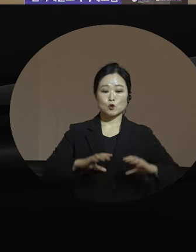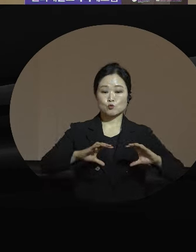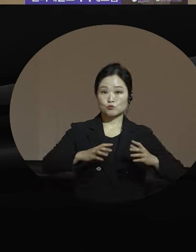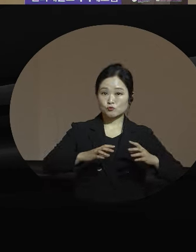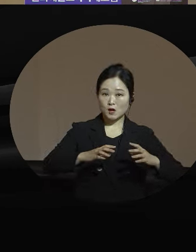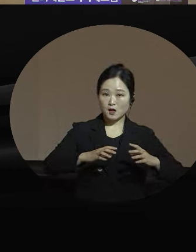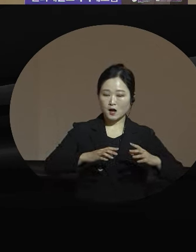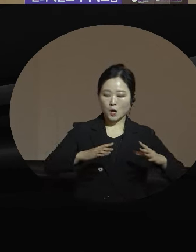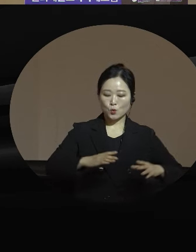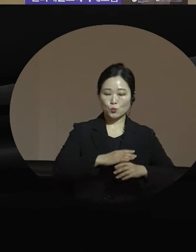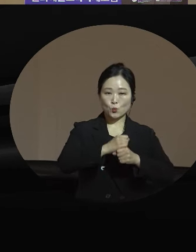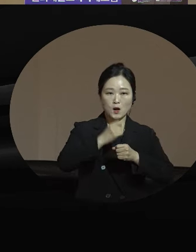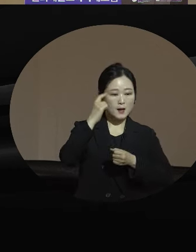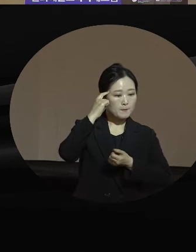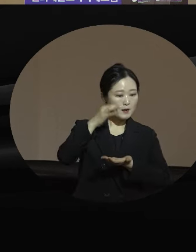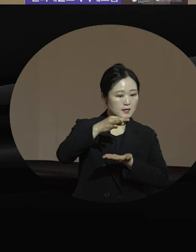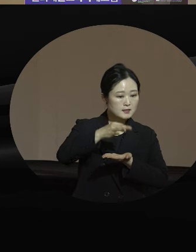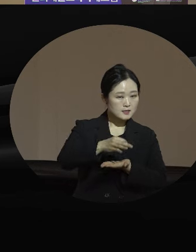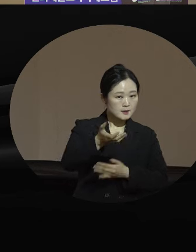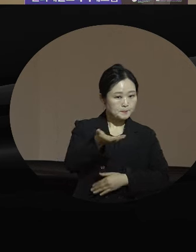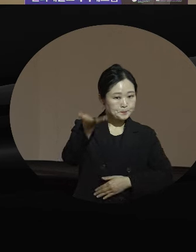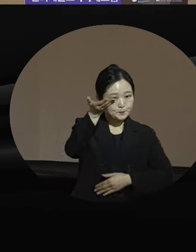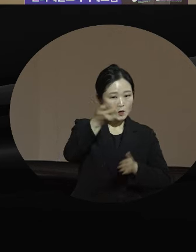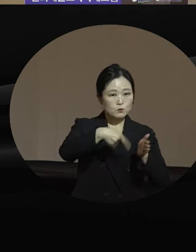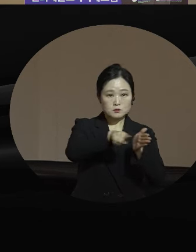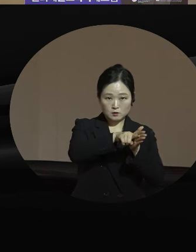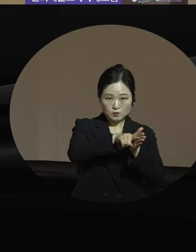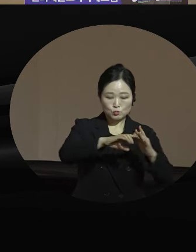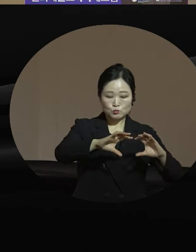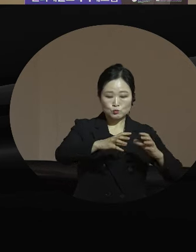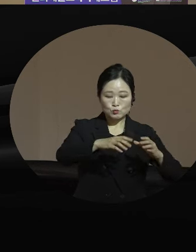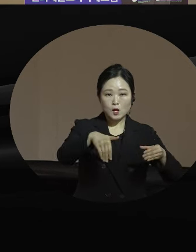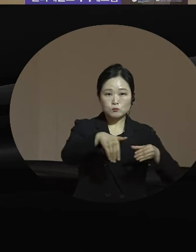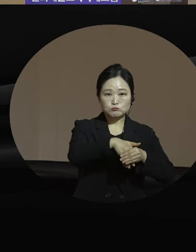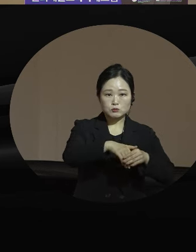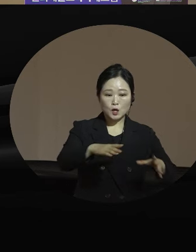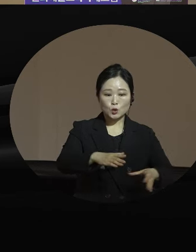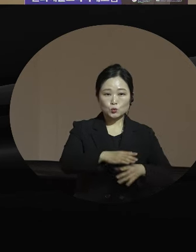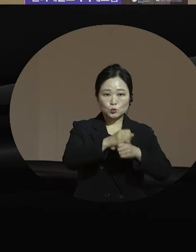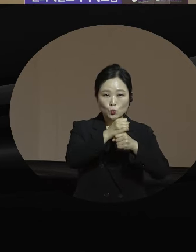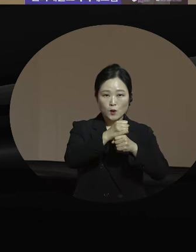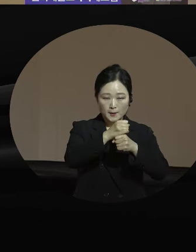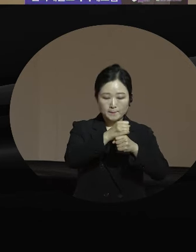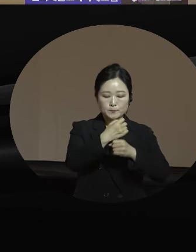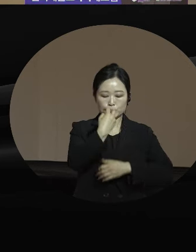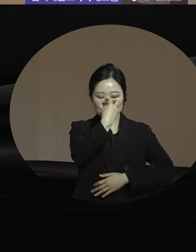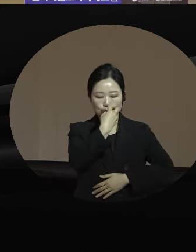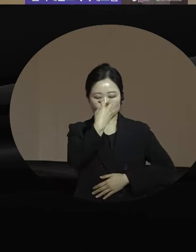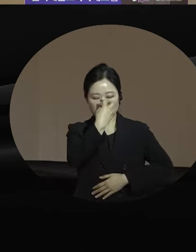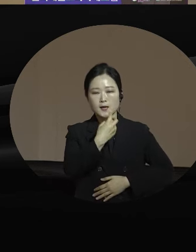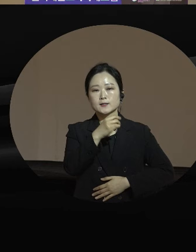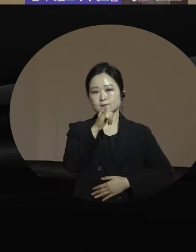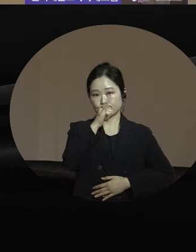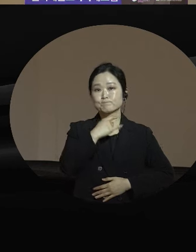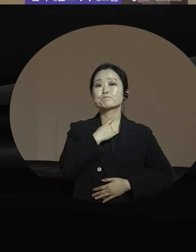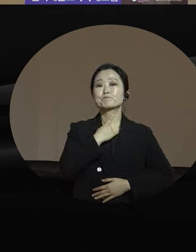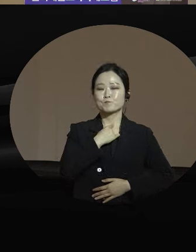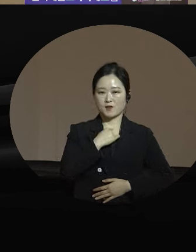that survey is becoming the base for Mongolian cultural value strengthening strategic